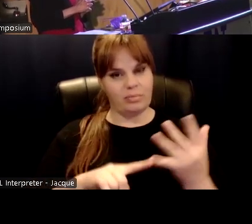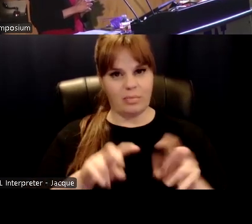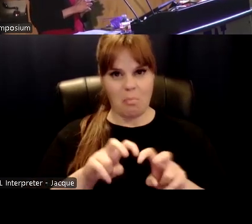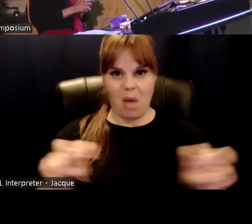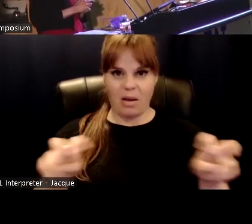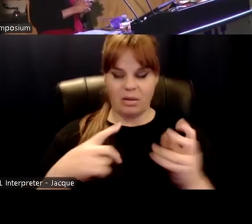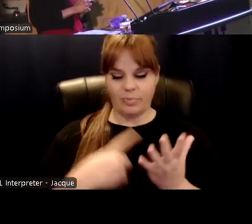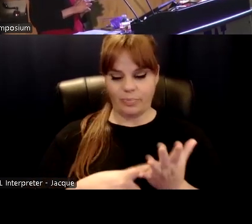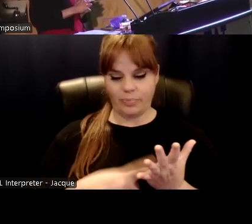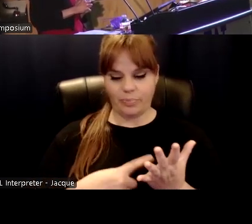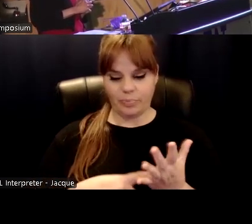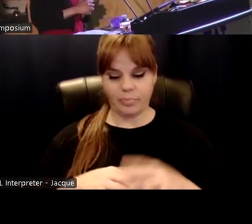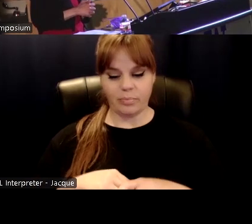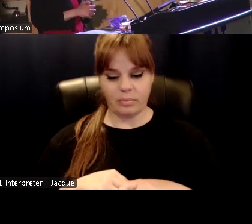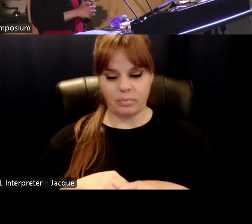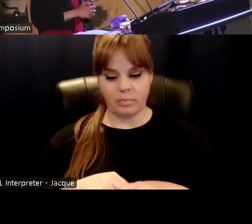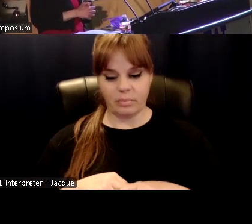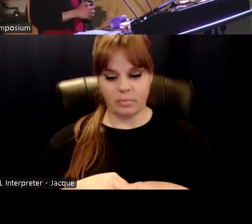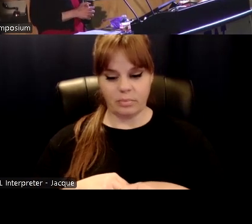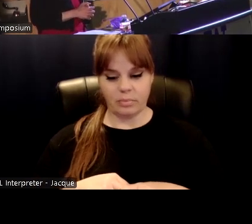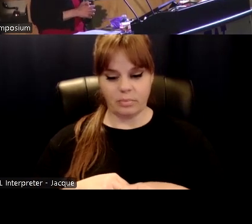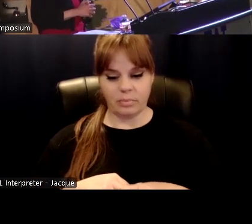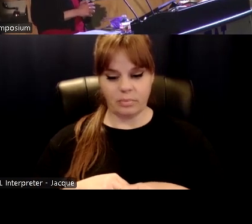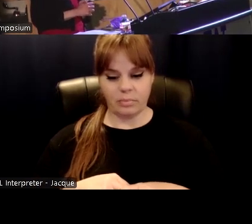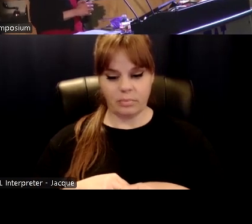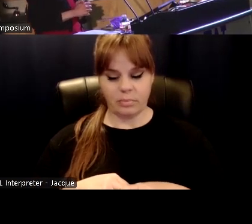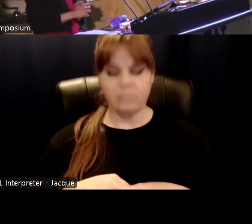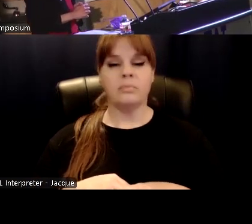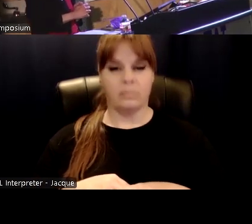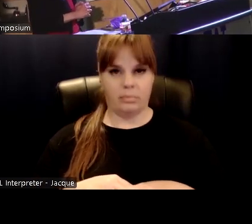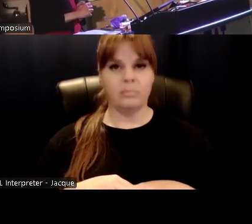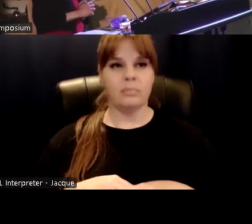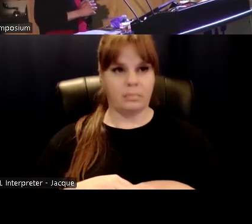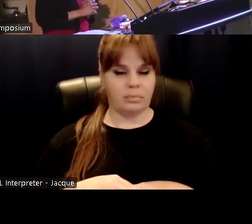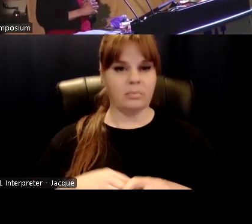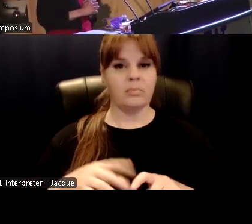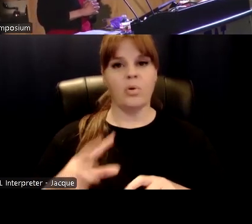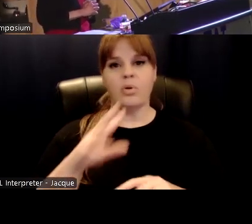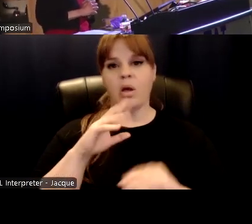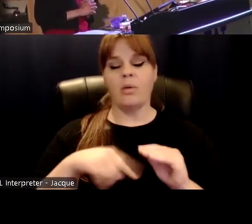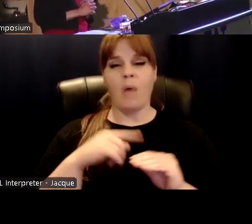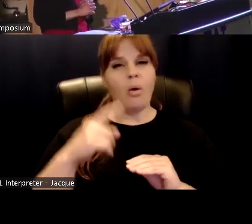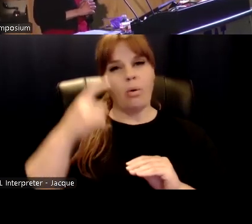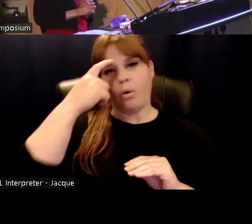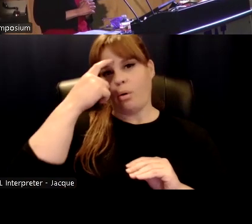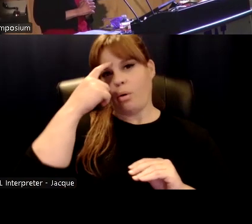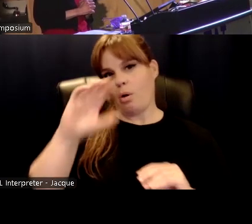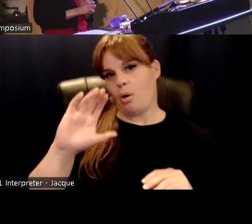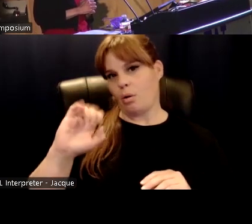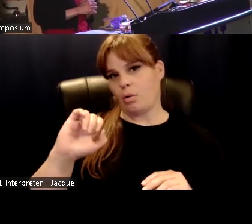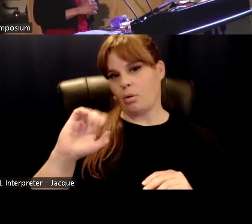panel consists of experts who will speak to us about cognitive symptoms associated with long